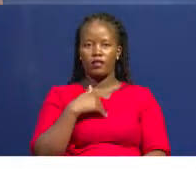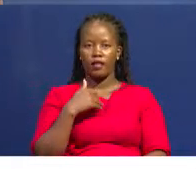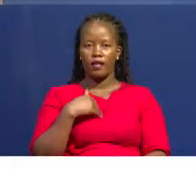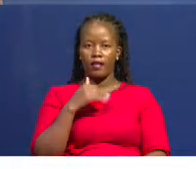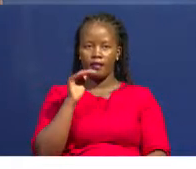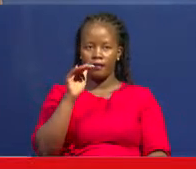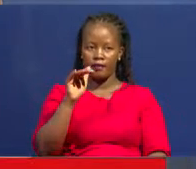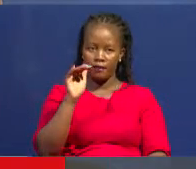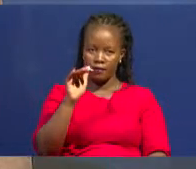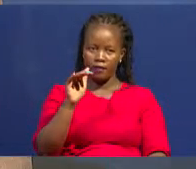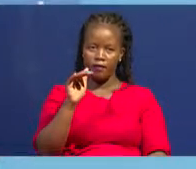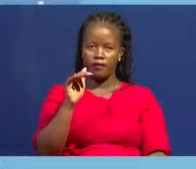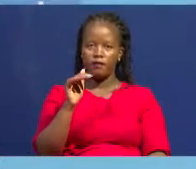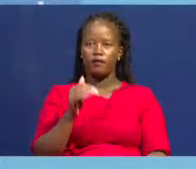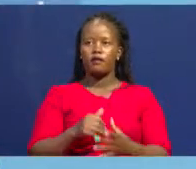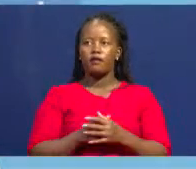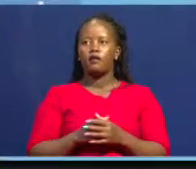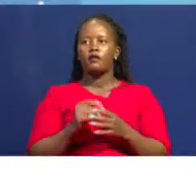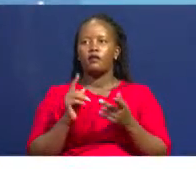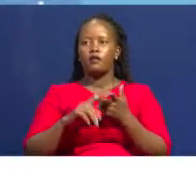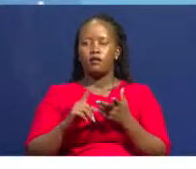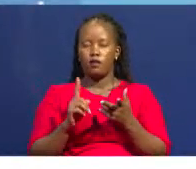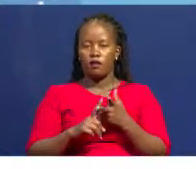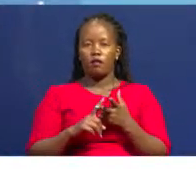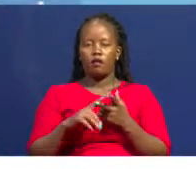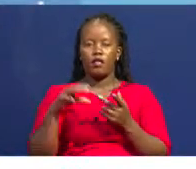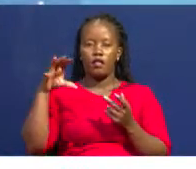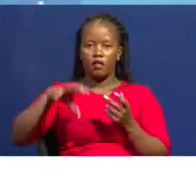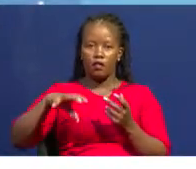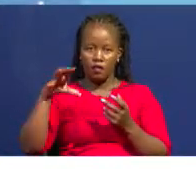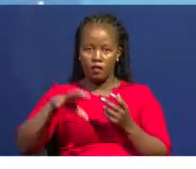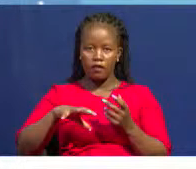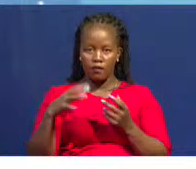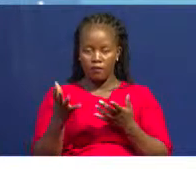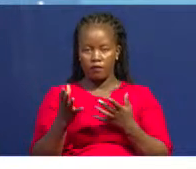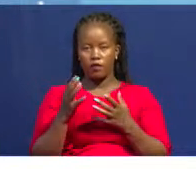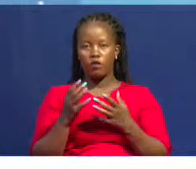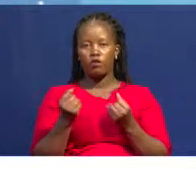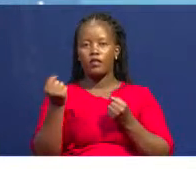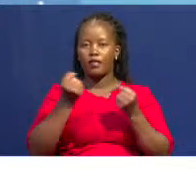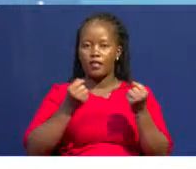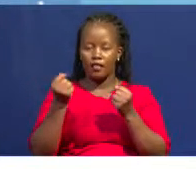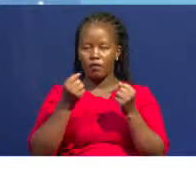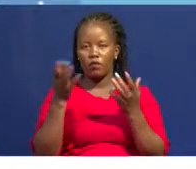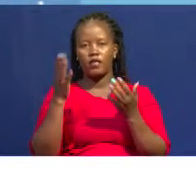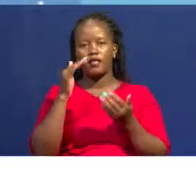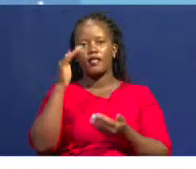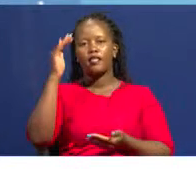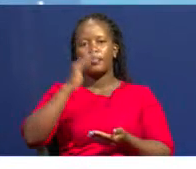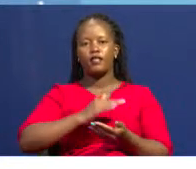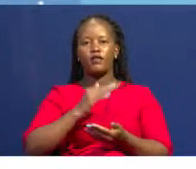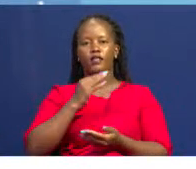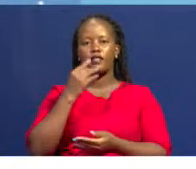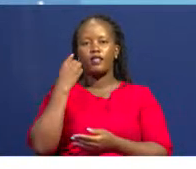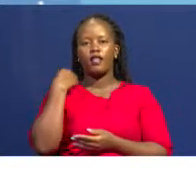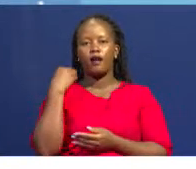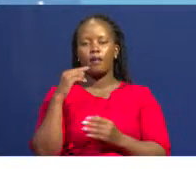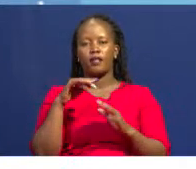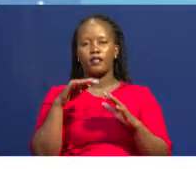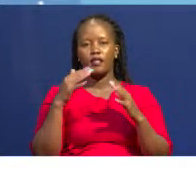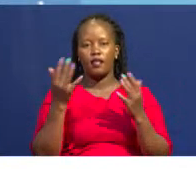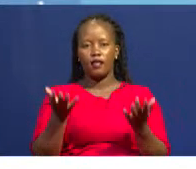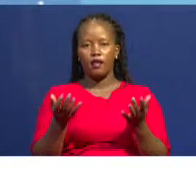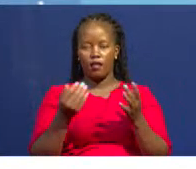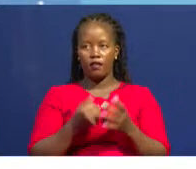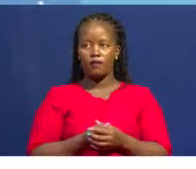as the Matatu Transport Vehicle Association, how are we going to reduce these numbers? Good.